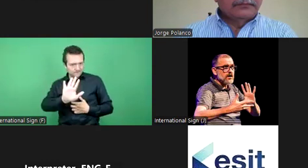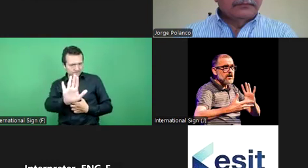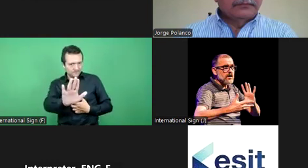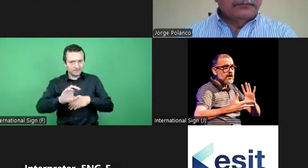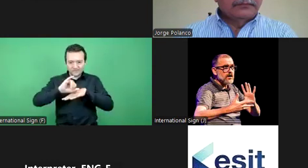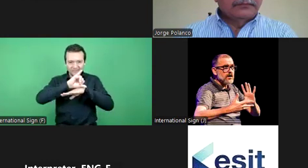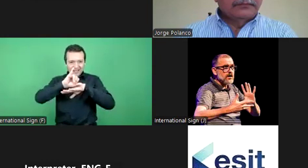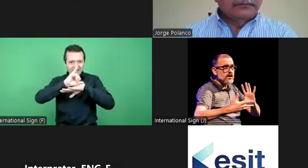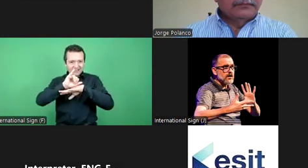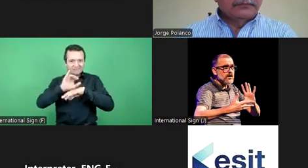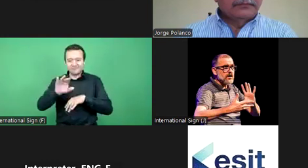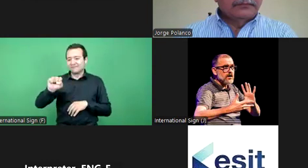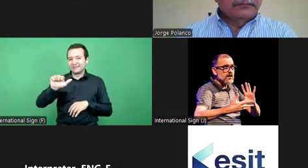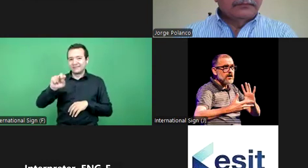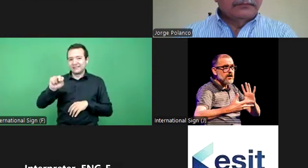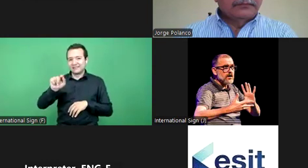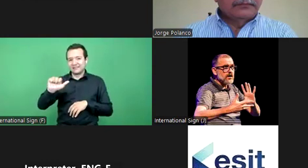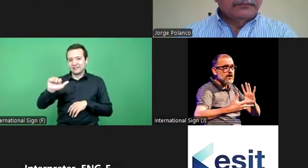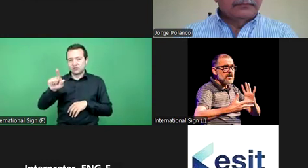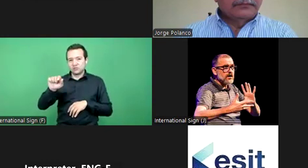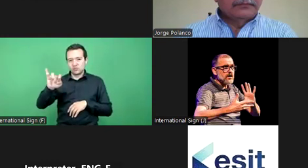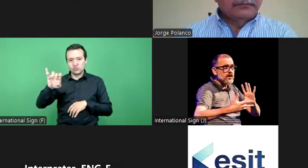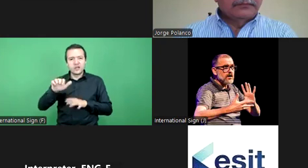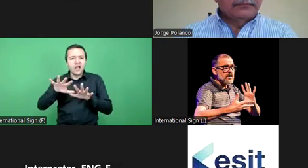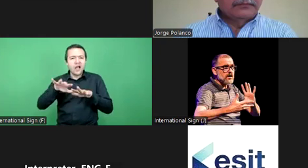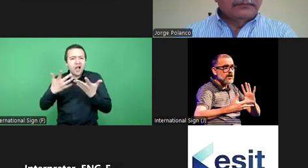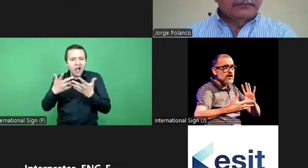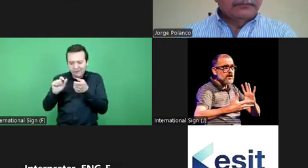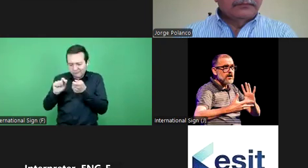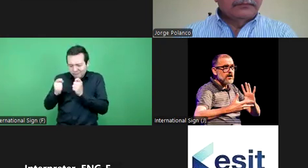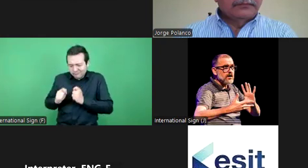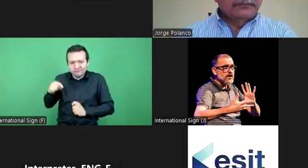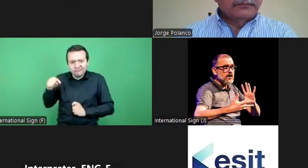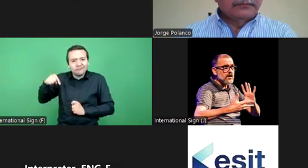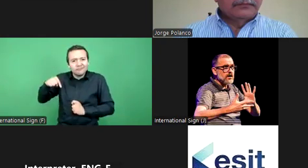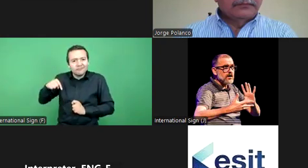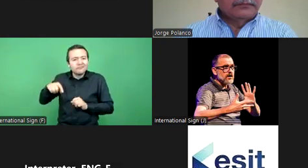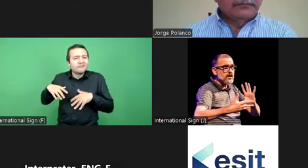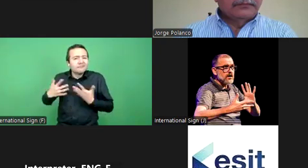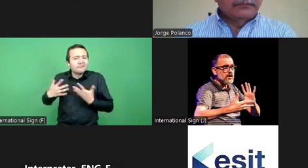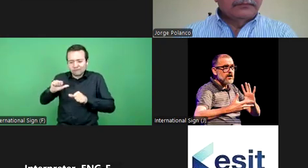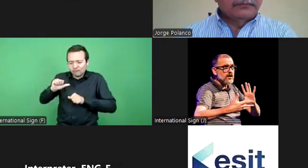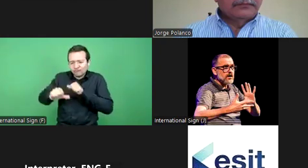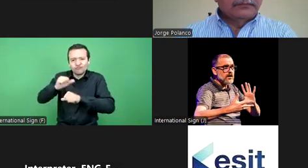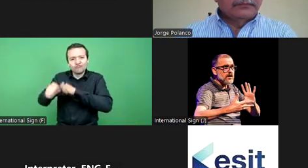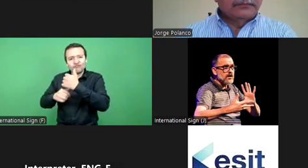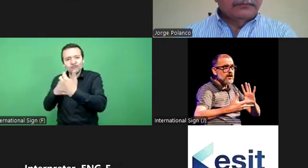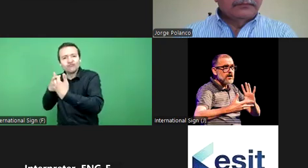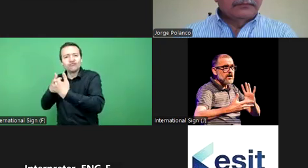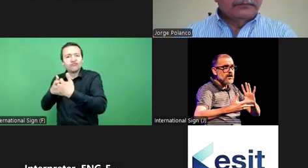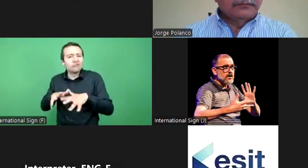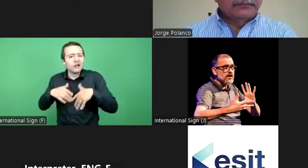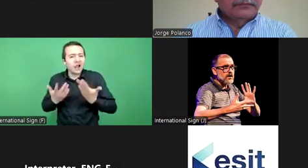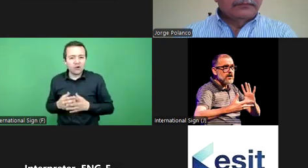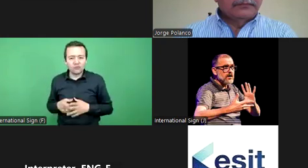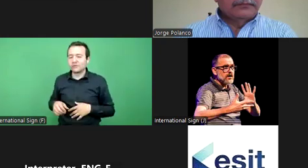you. Well, maybe I started answering the question before you posed it. My apologies.